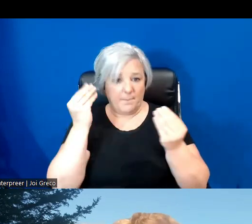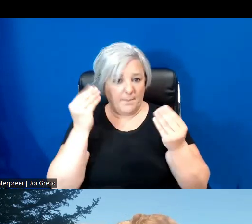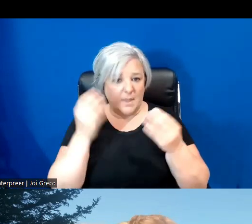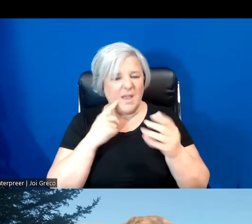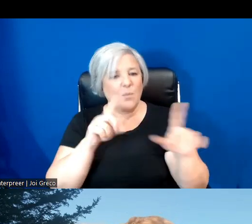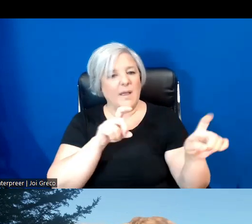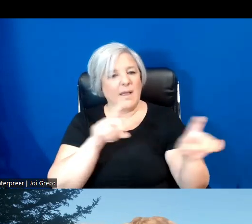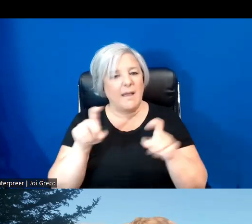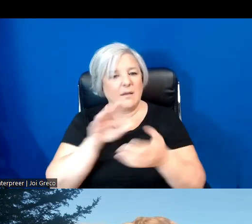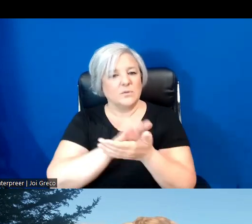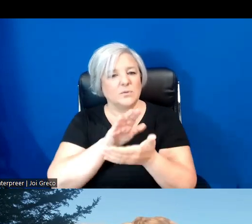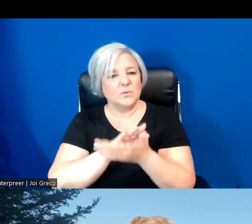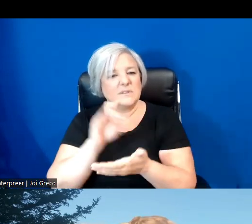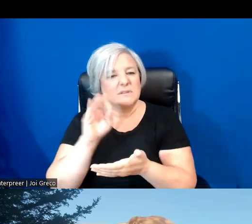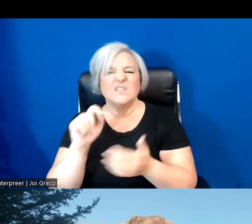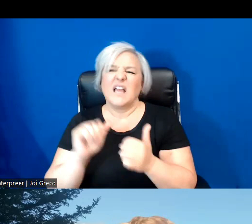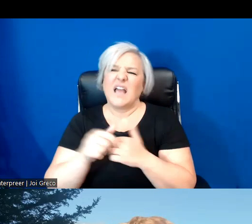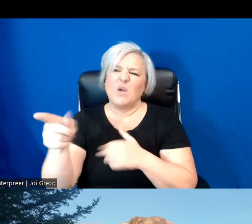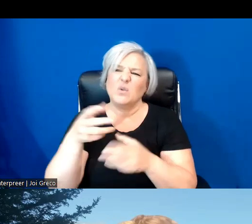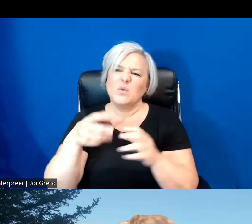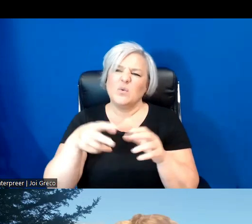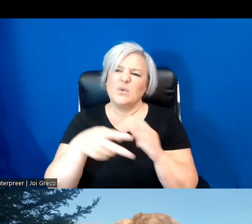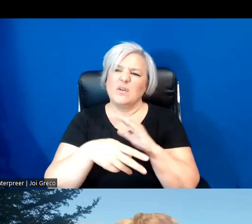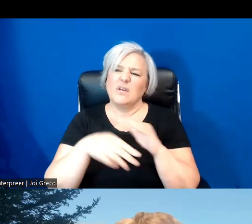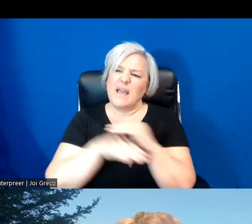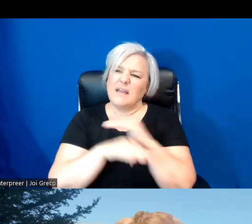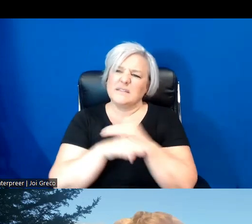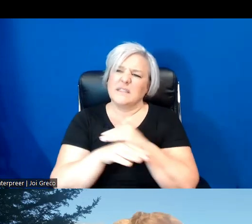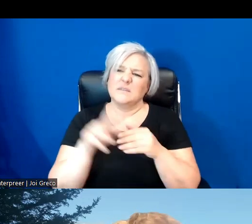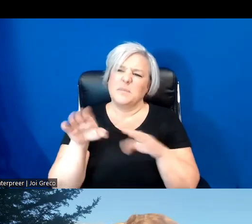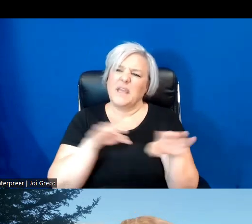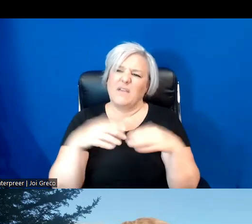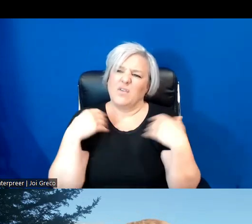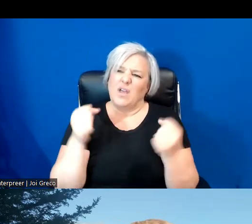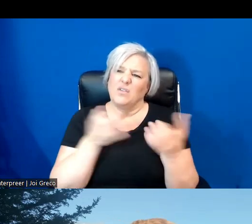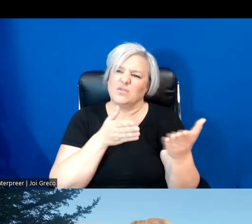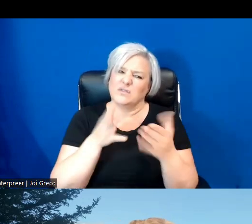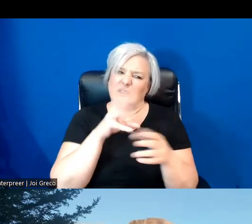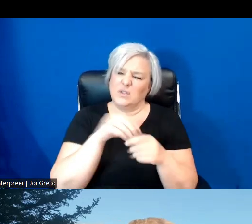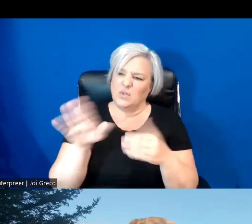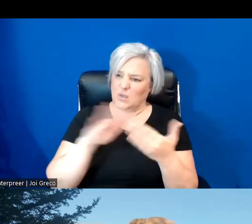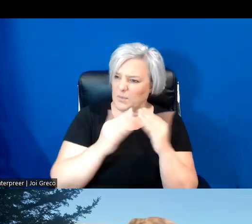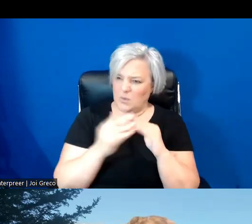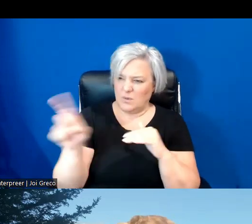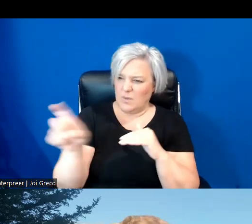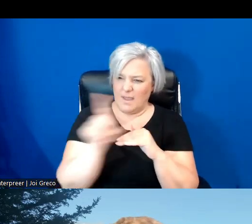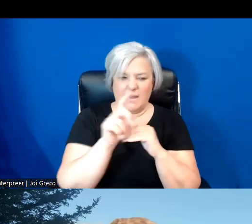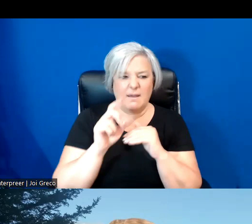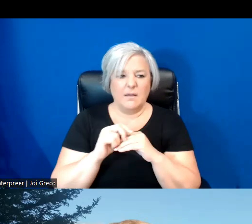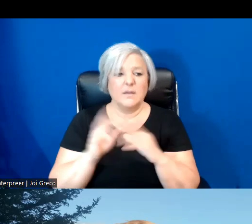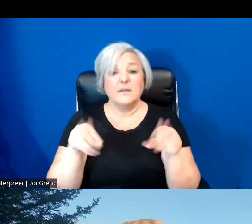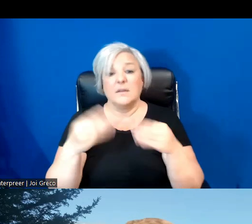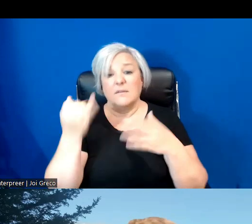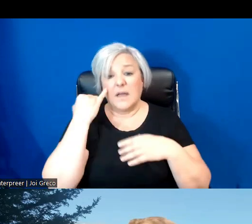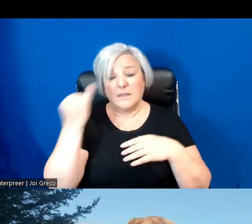school districts how they are accessing behavioral health services in their community. And just to give you an idea, we